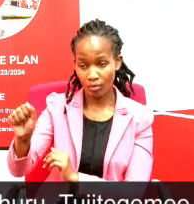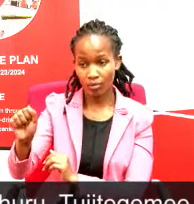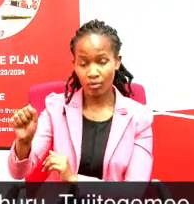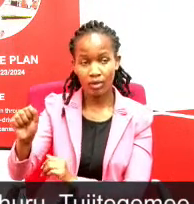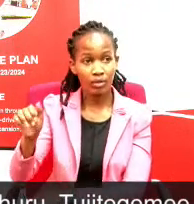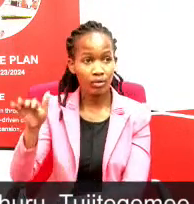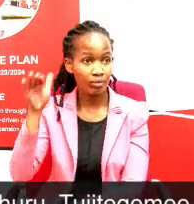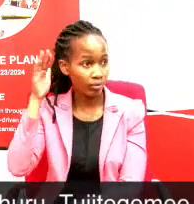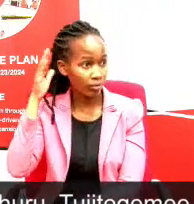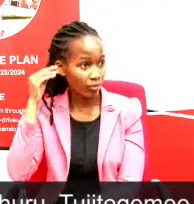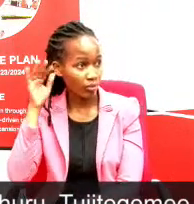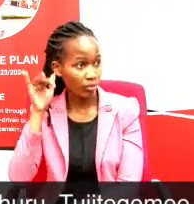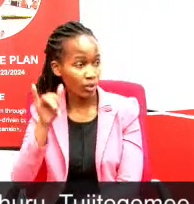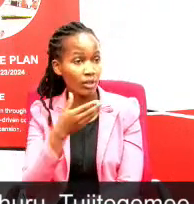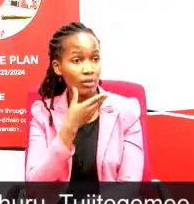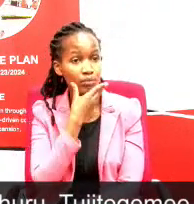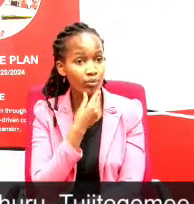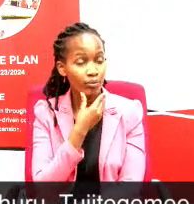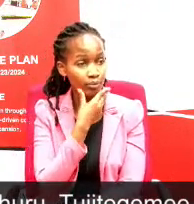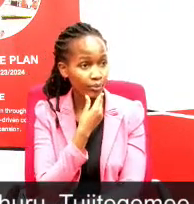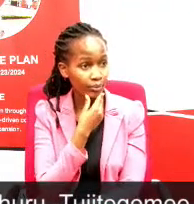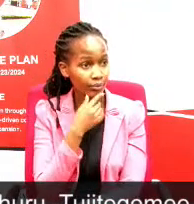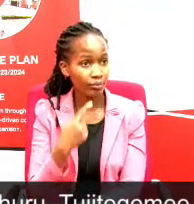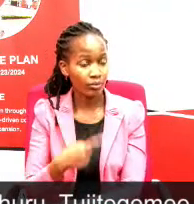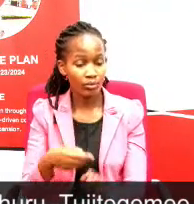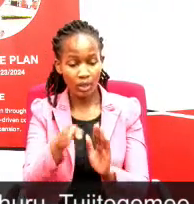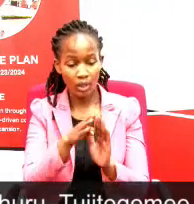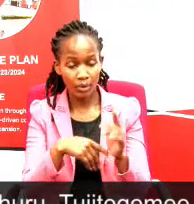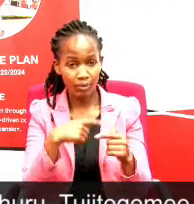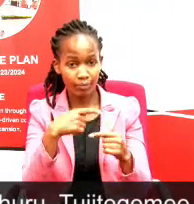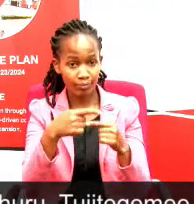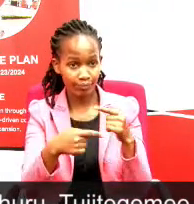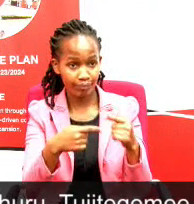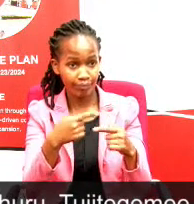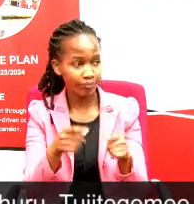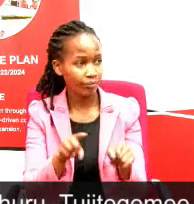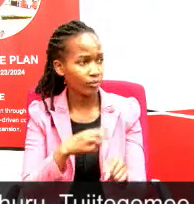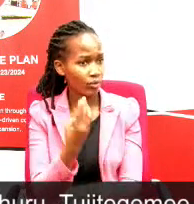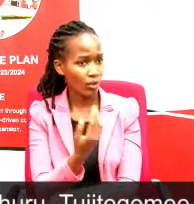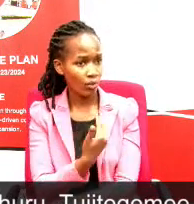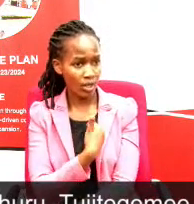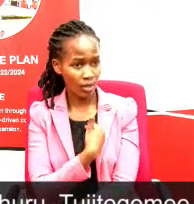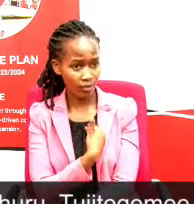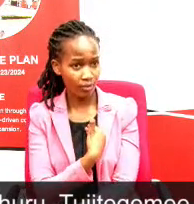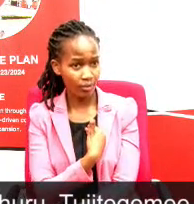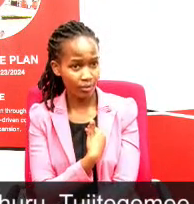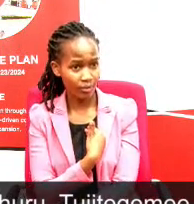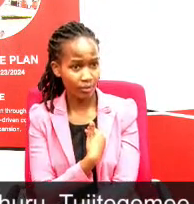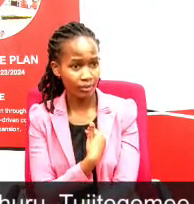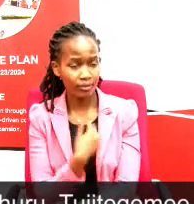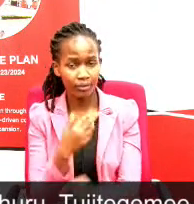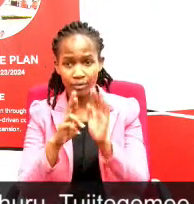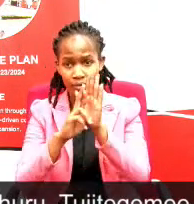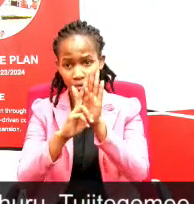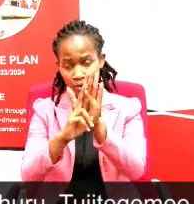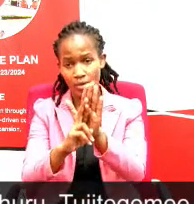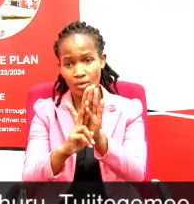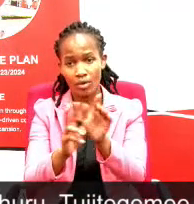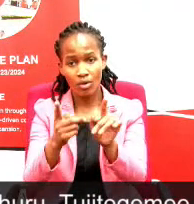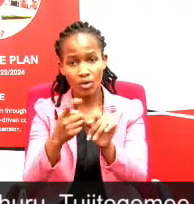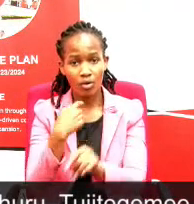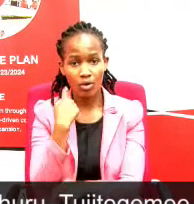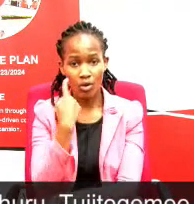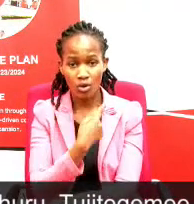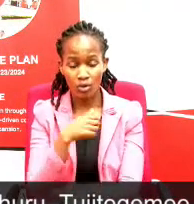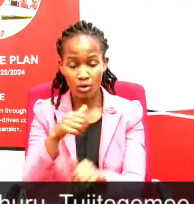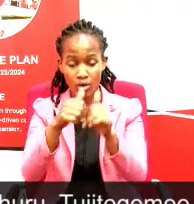from Mr. Kunyiha as the program continues. We have a representation from